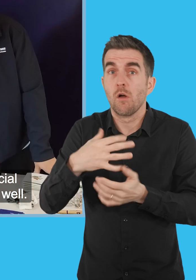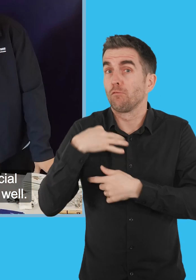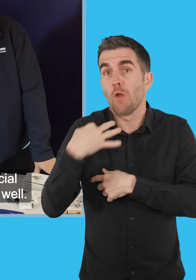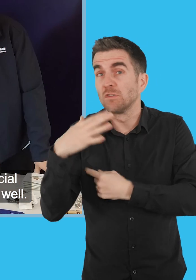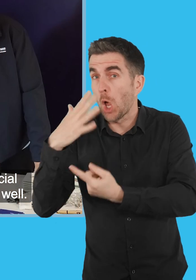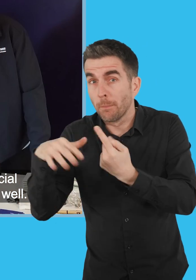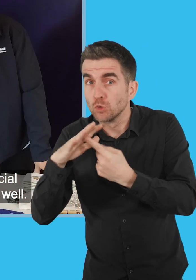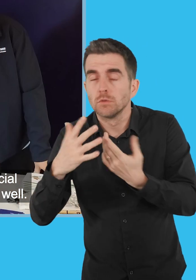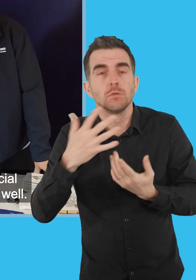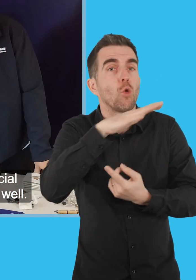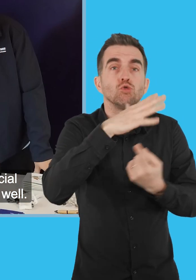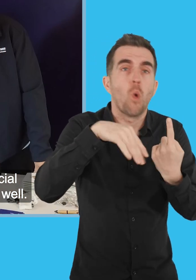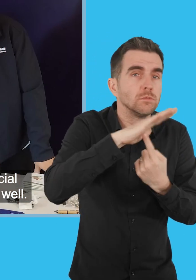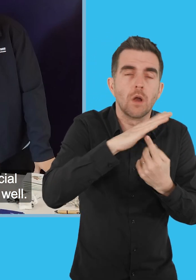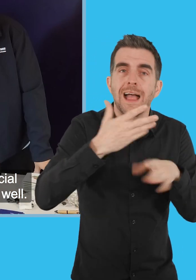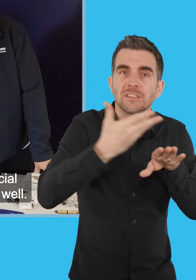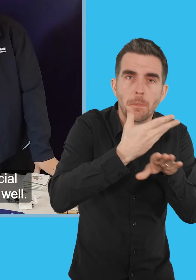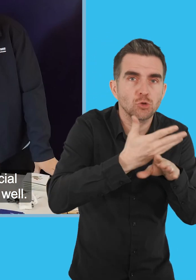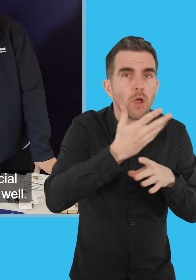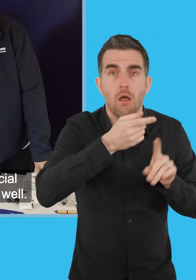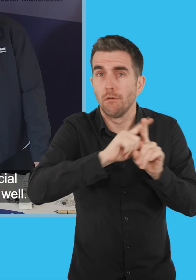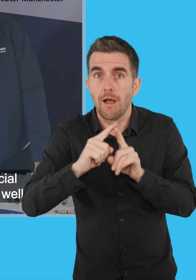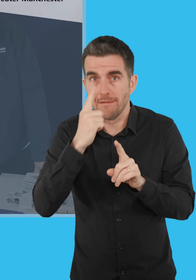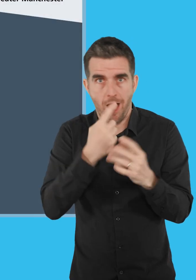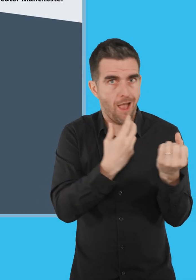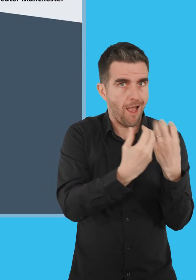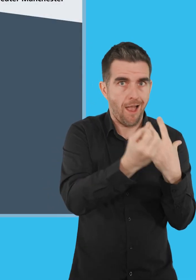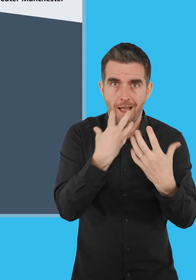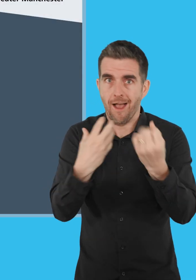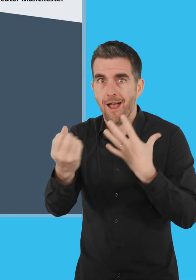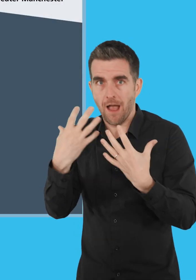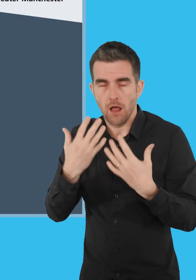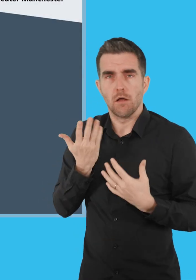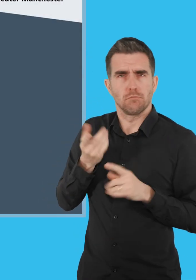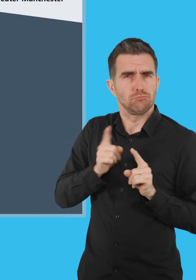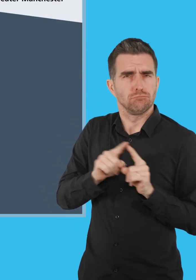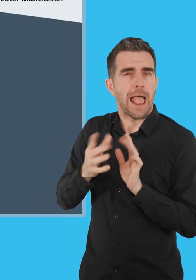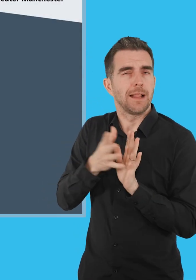voluntary community, social enterprise sector were able to feed in their views as well.